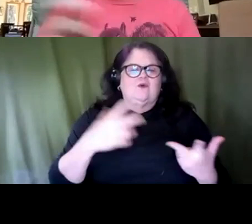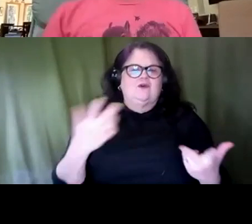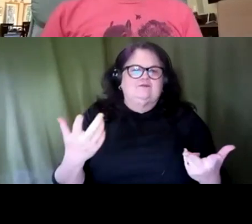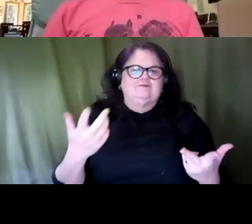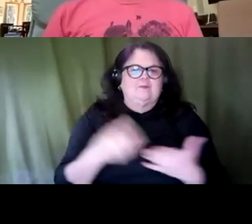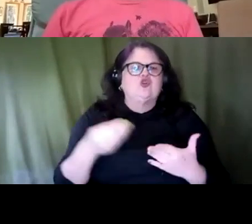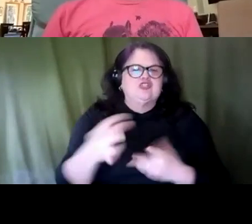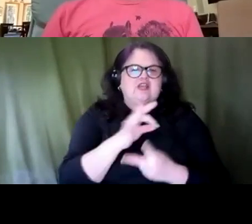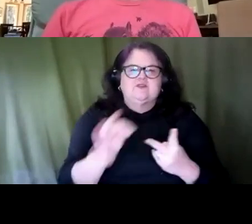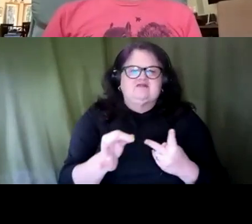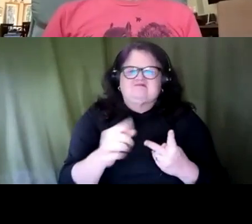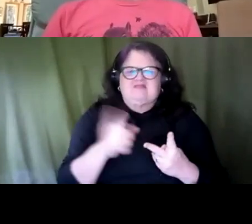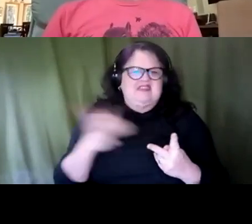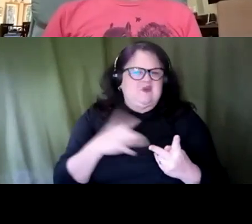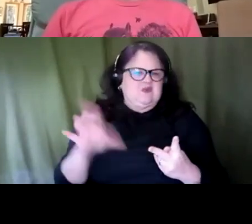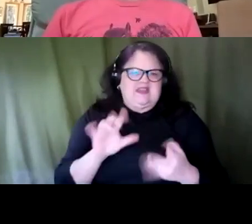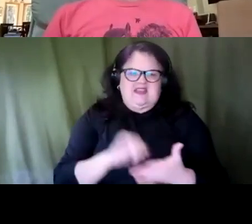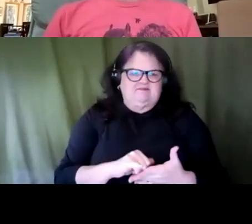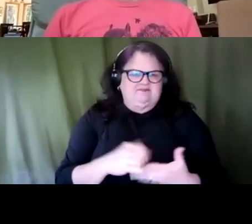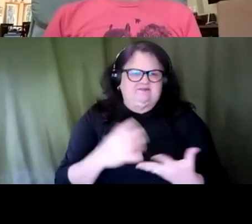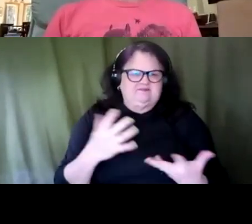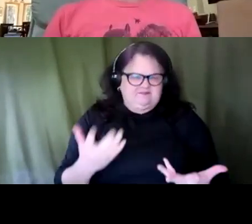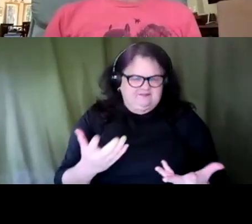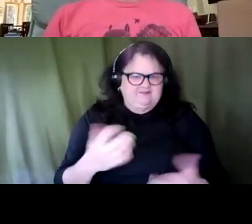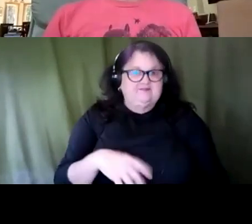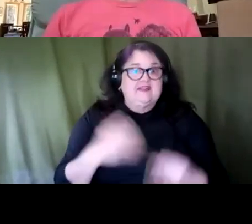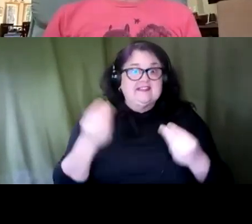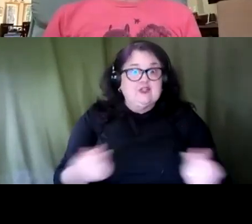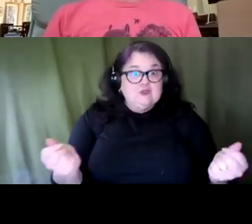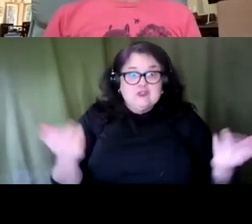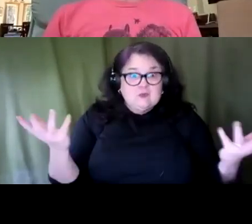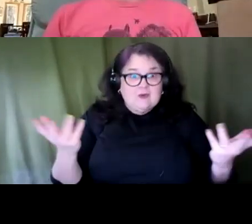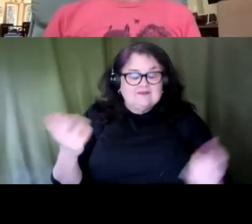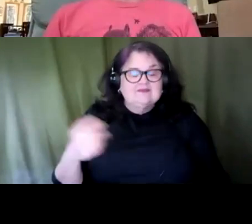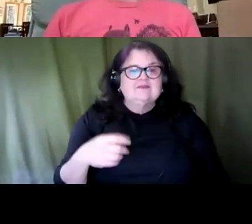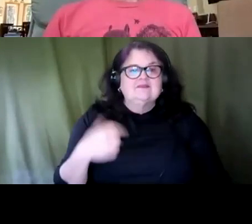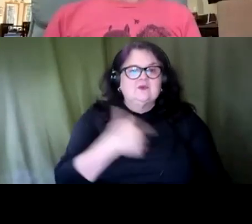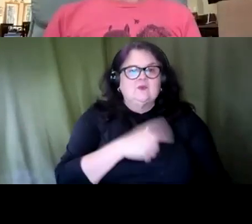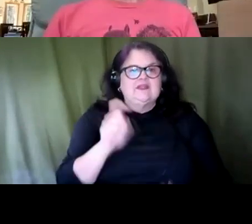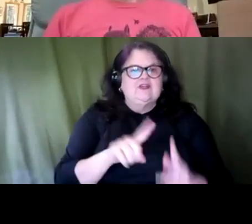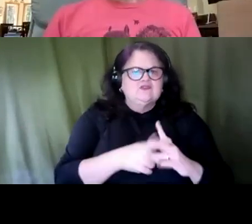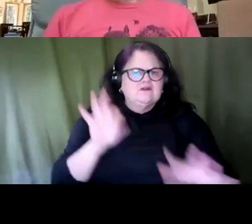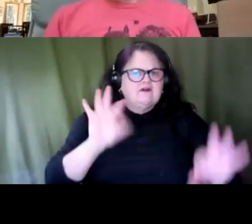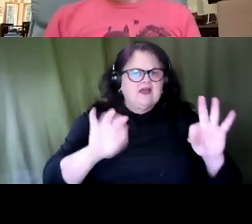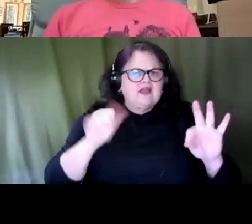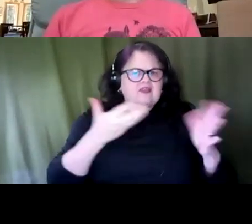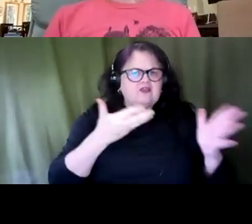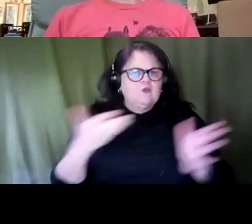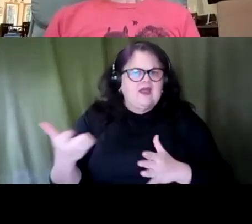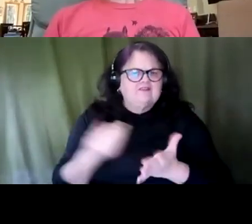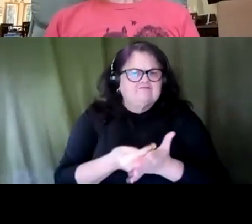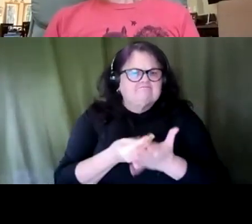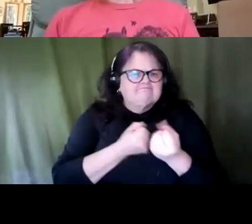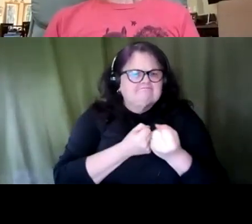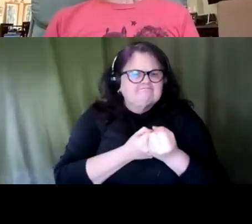that. And, the solution is we need to start finding other sources of finance, put pressure